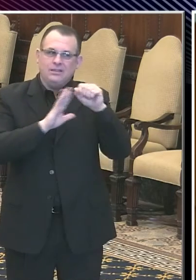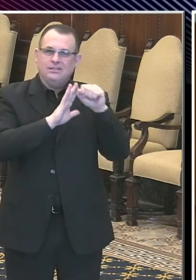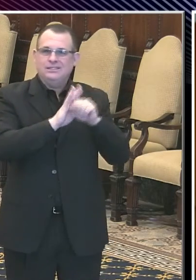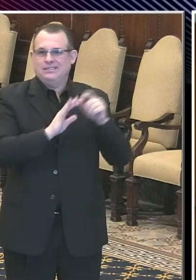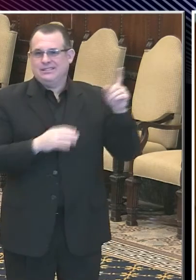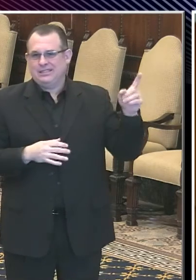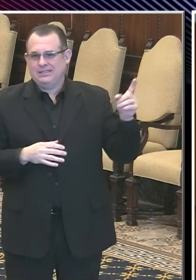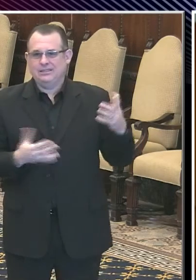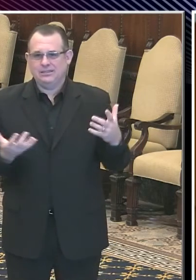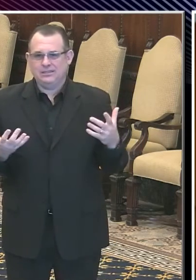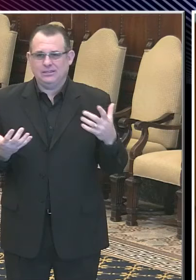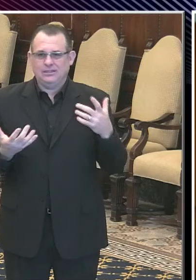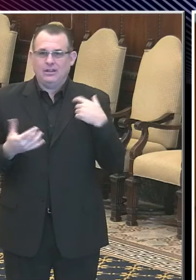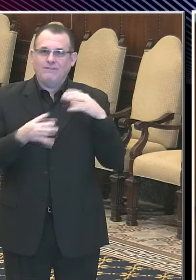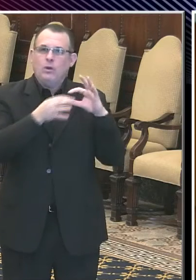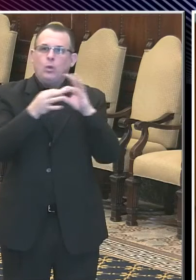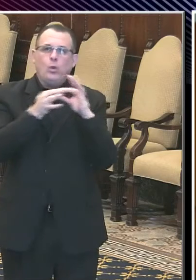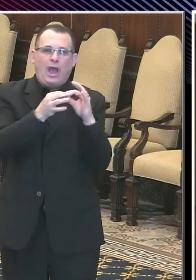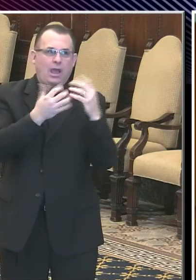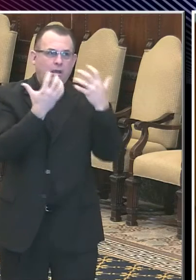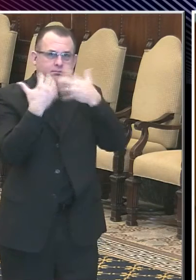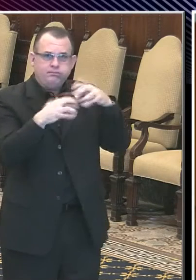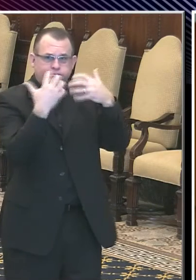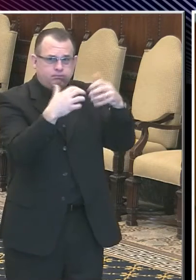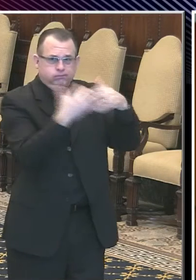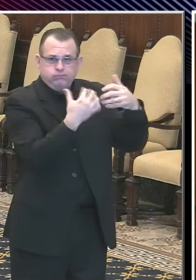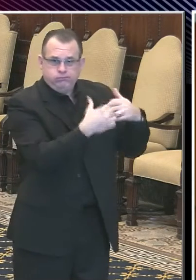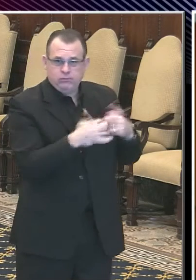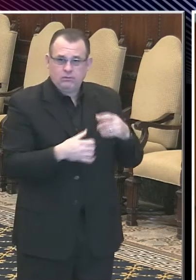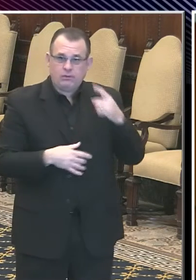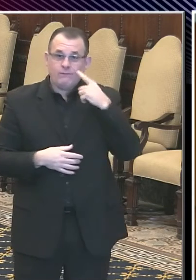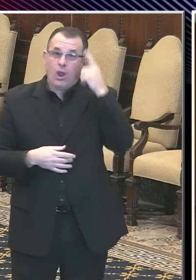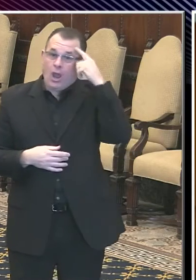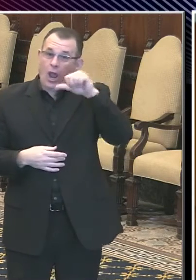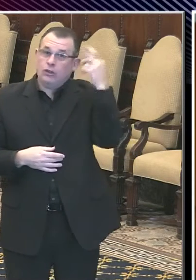do that coordination all the time in other situations, so that's an easy coordination to do.